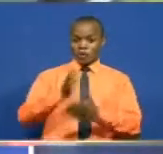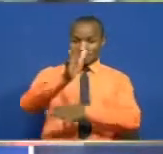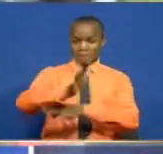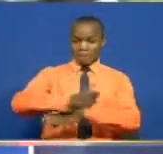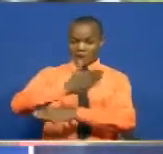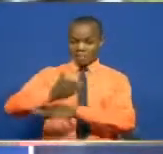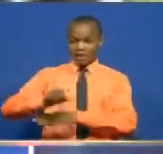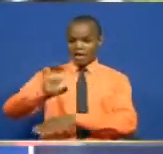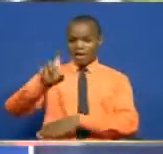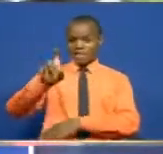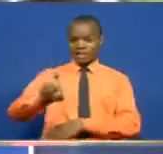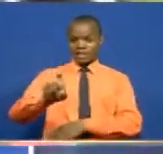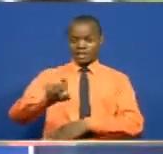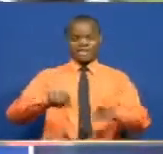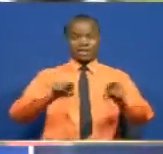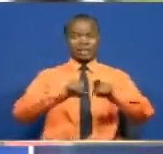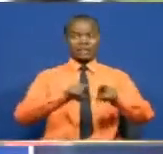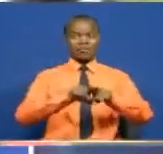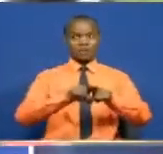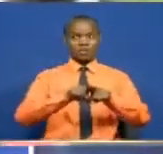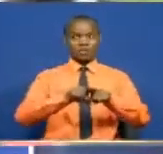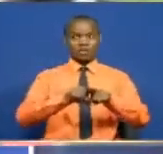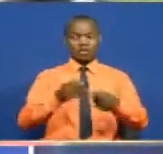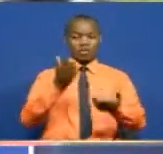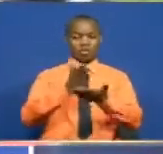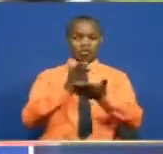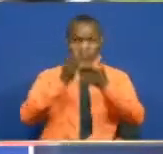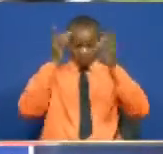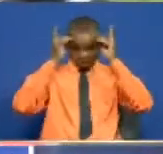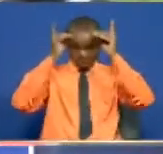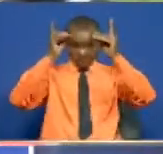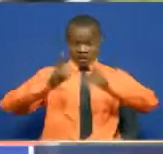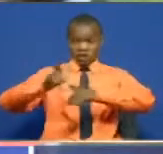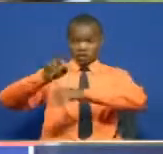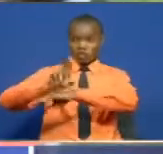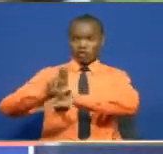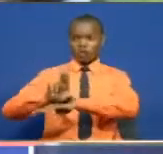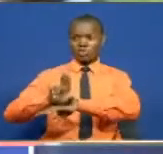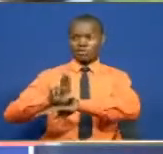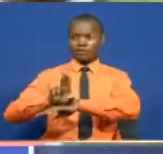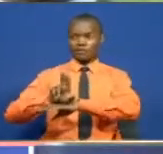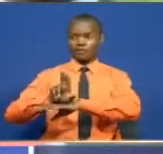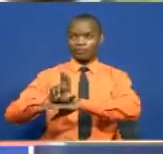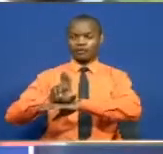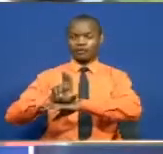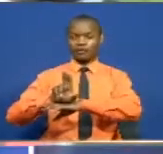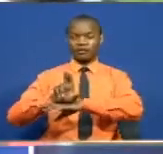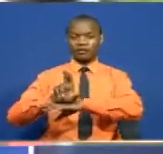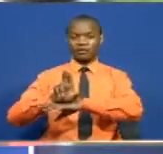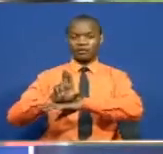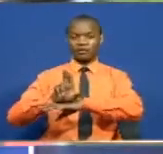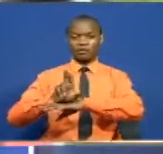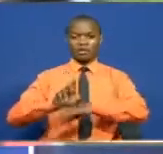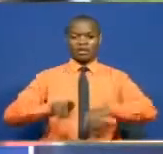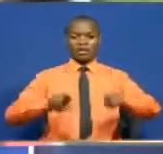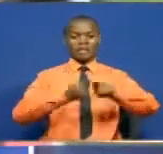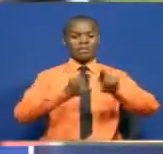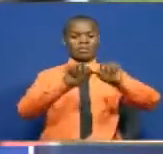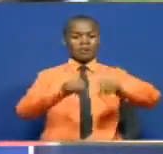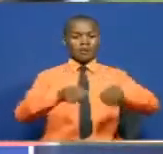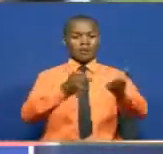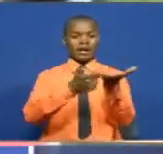which will still have to take that decision and put it through major